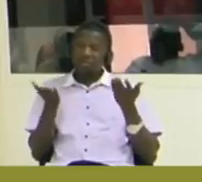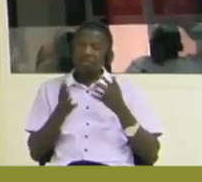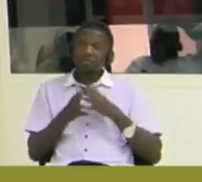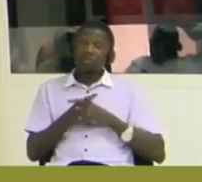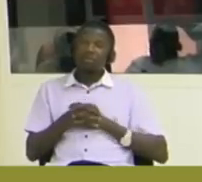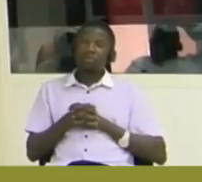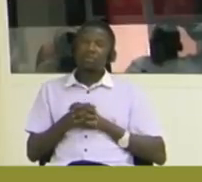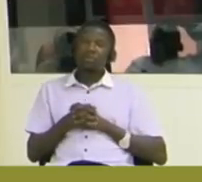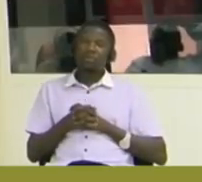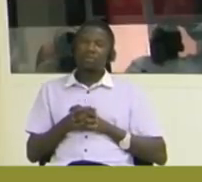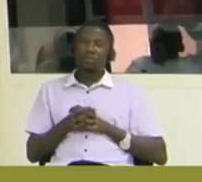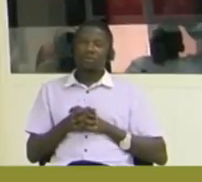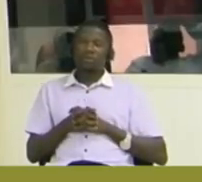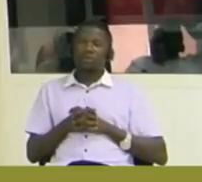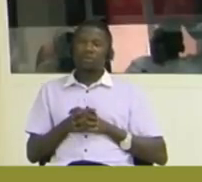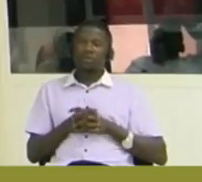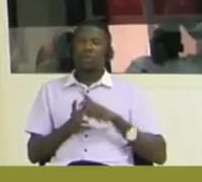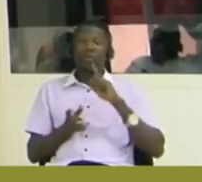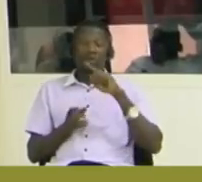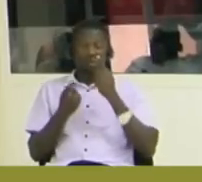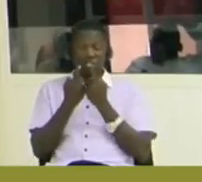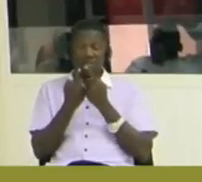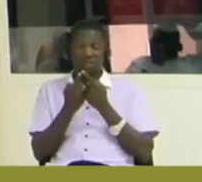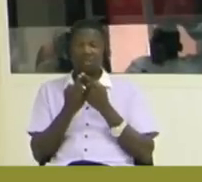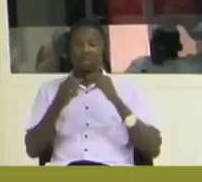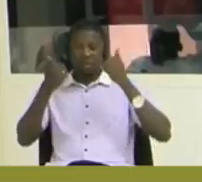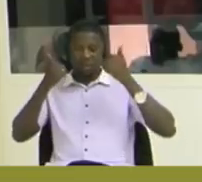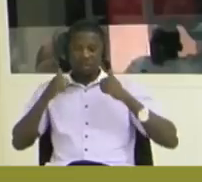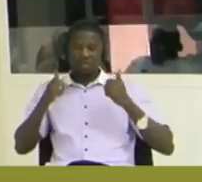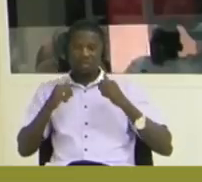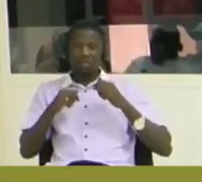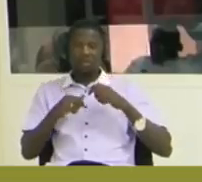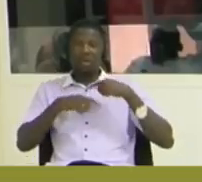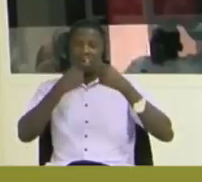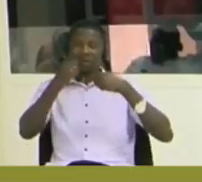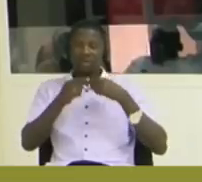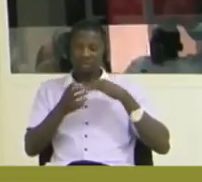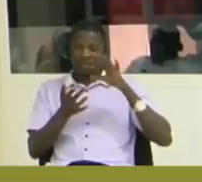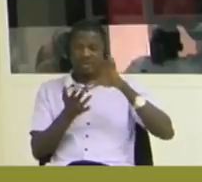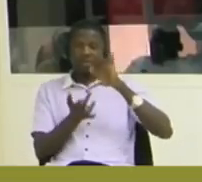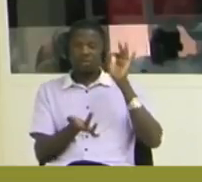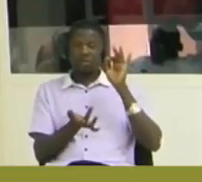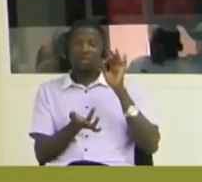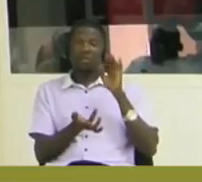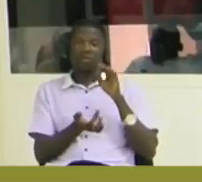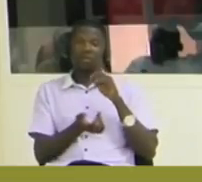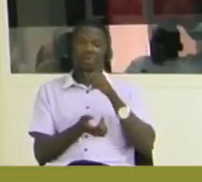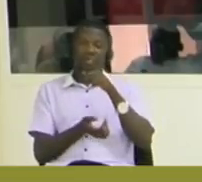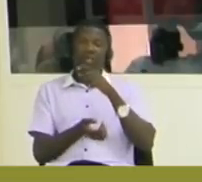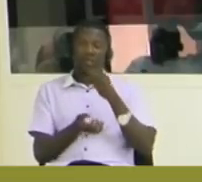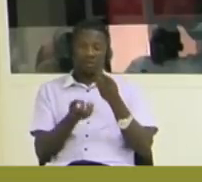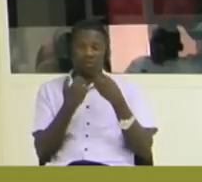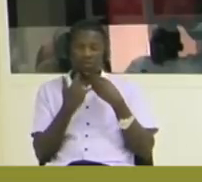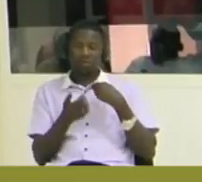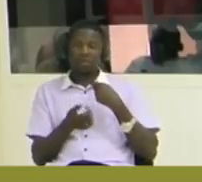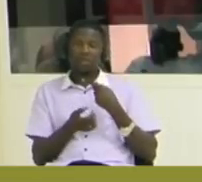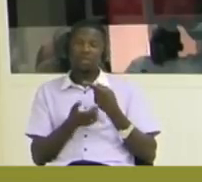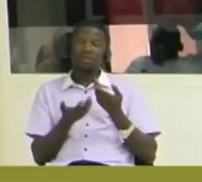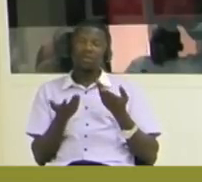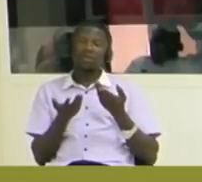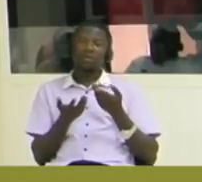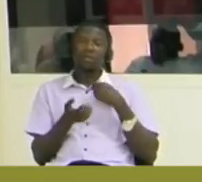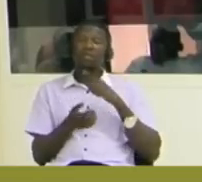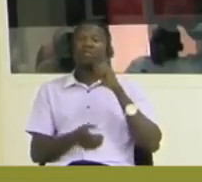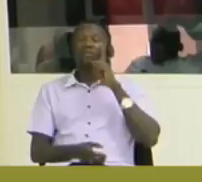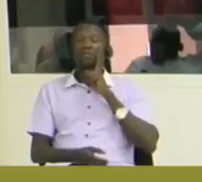that occurred shortly after his appointment, he informed me that